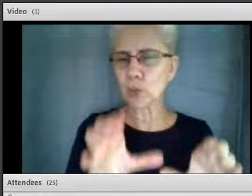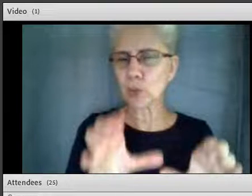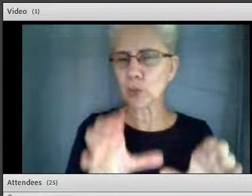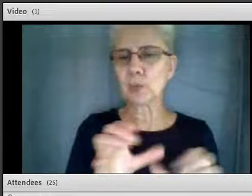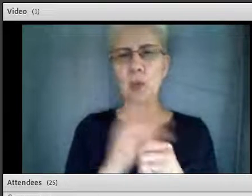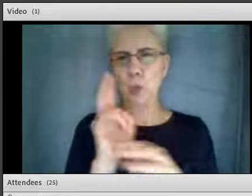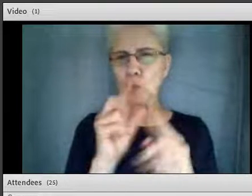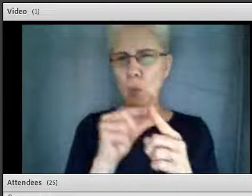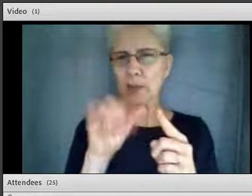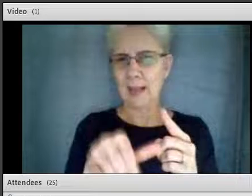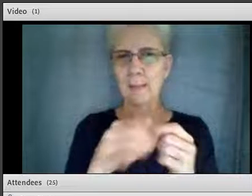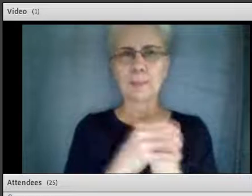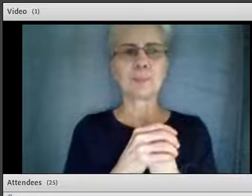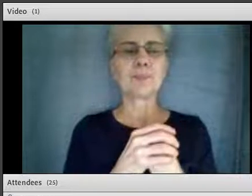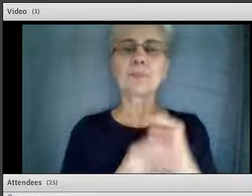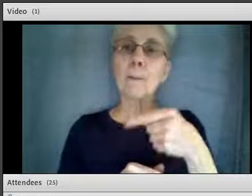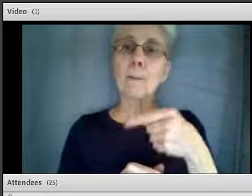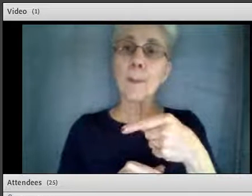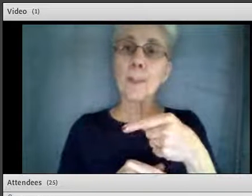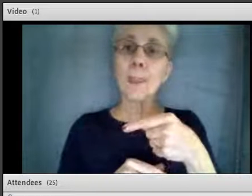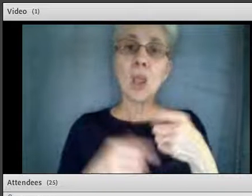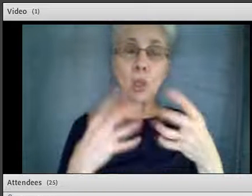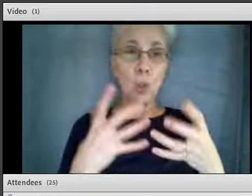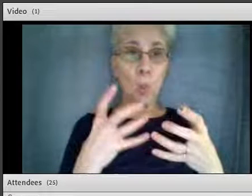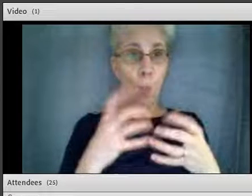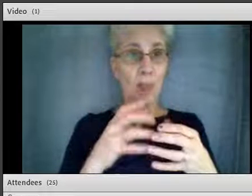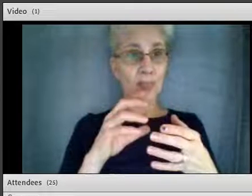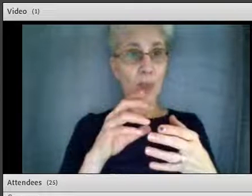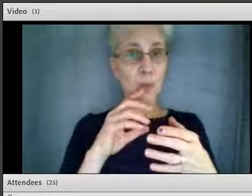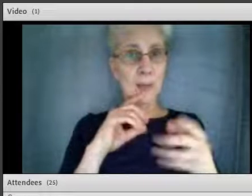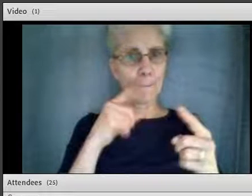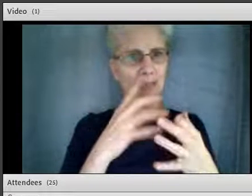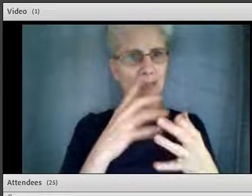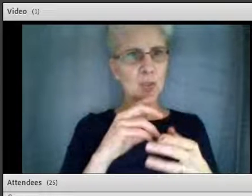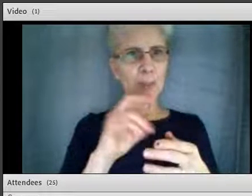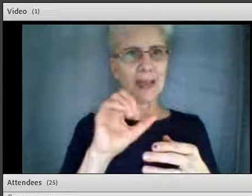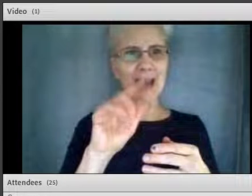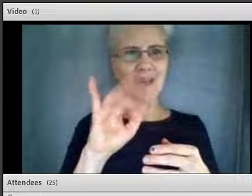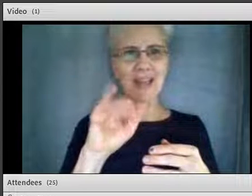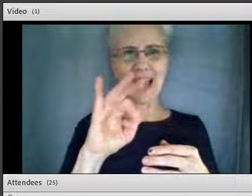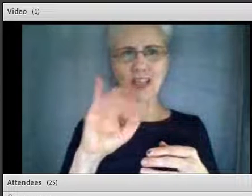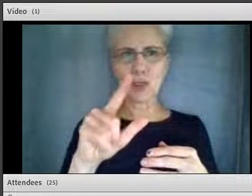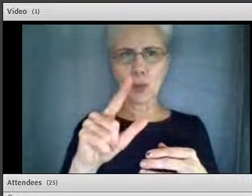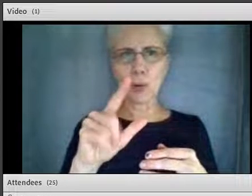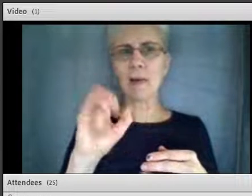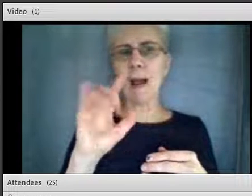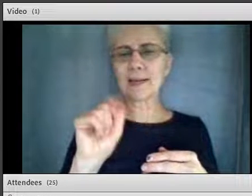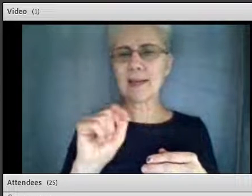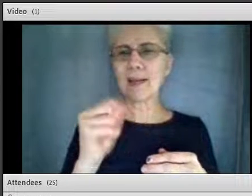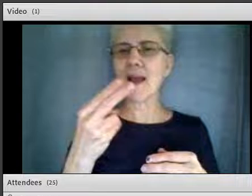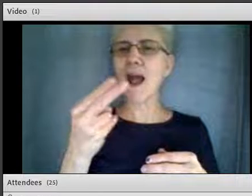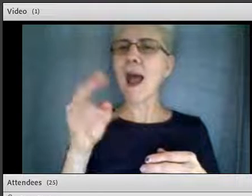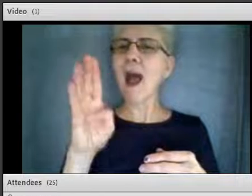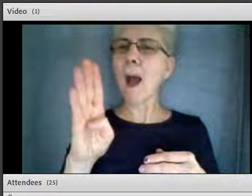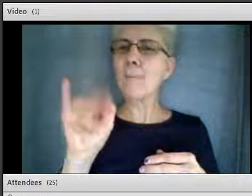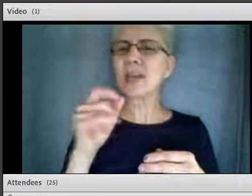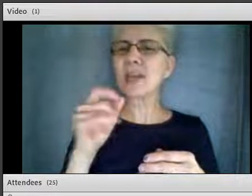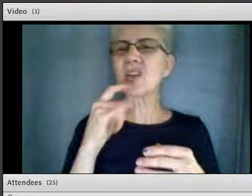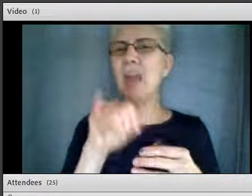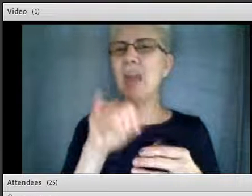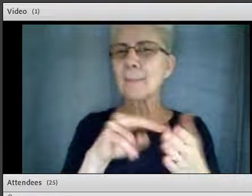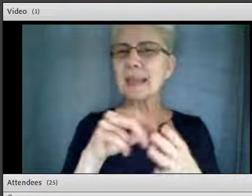So you want those main things to be navigational content hub pages. These are sort of landing pages for the category.